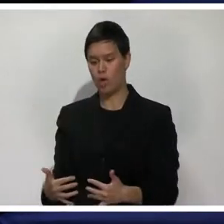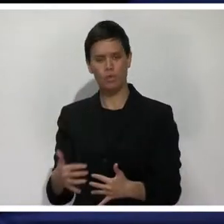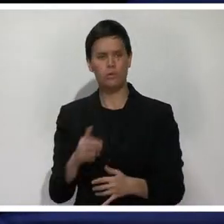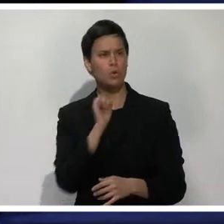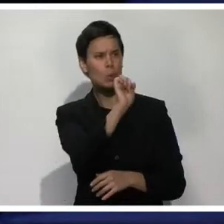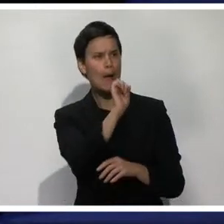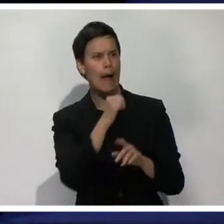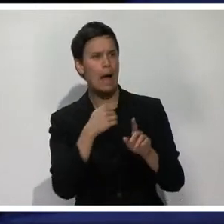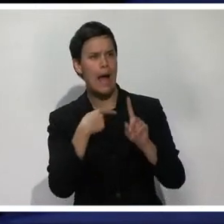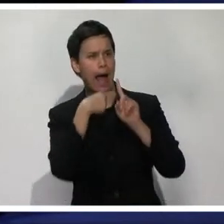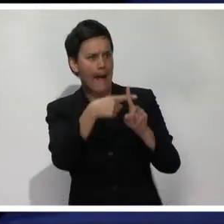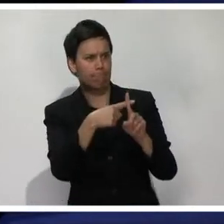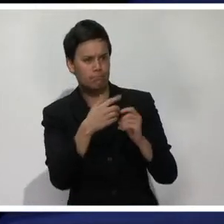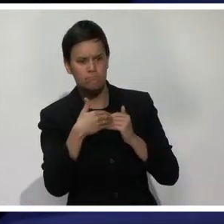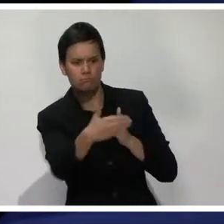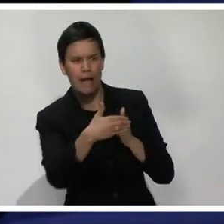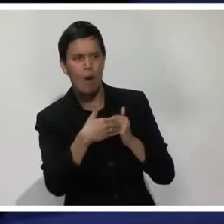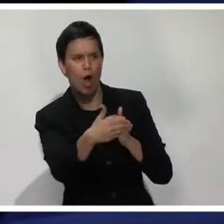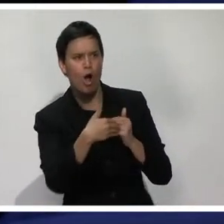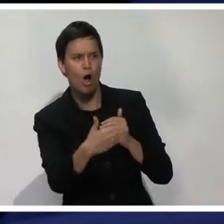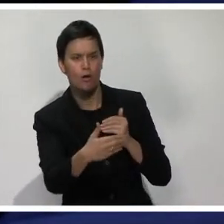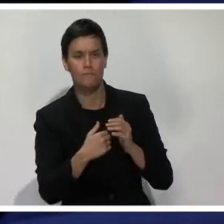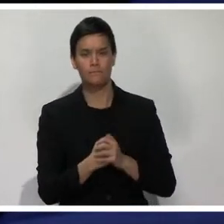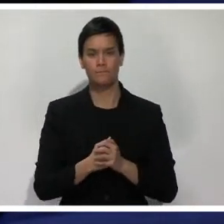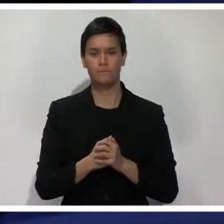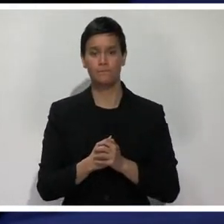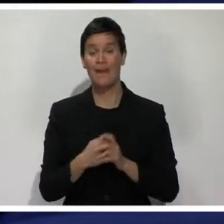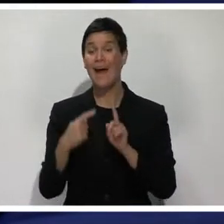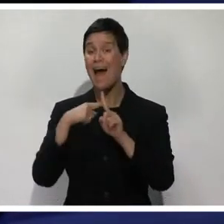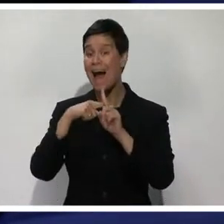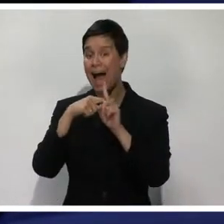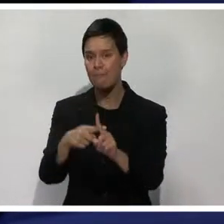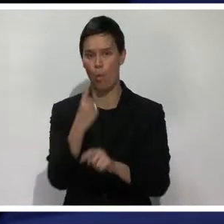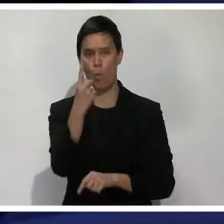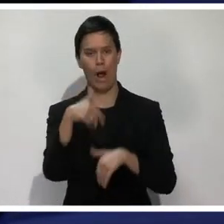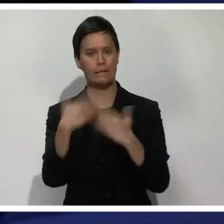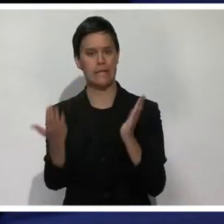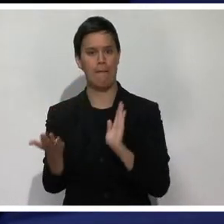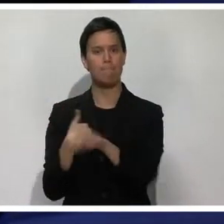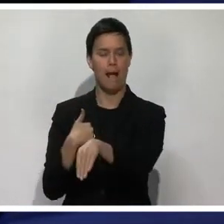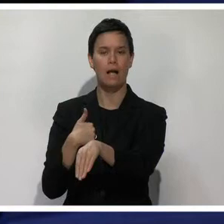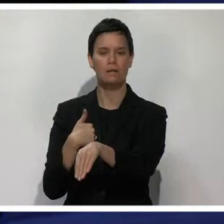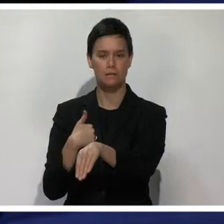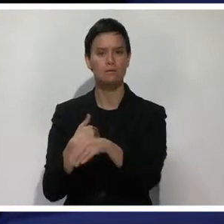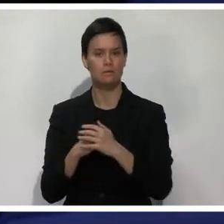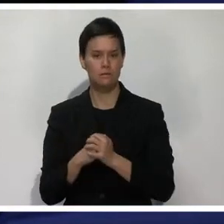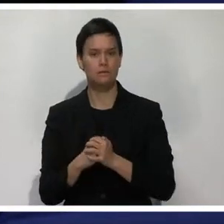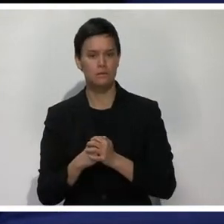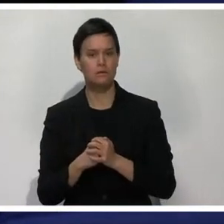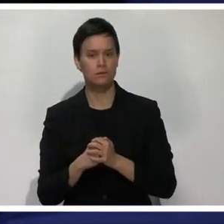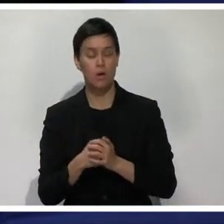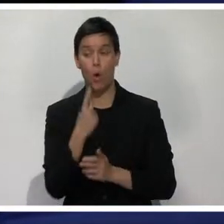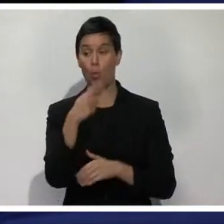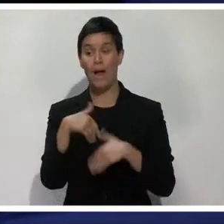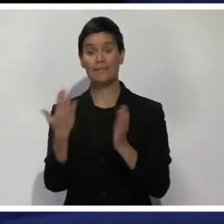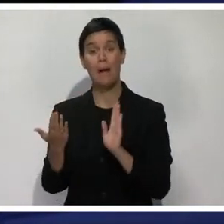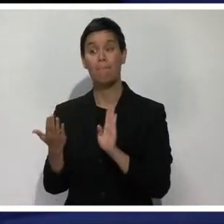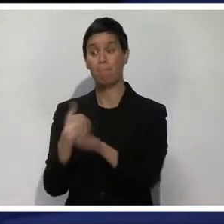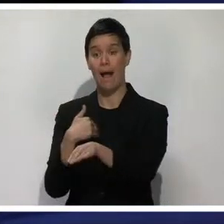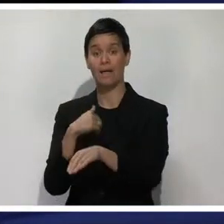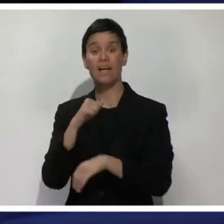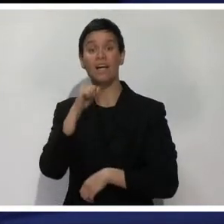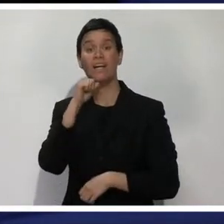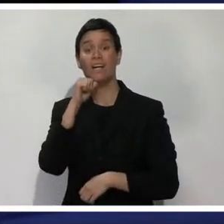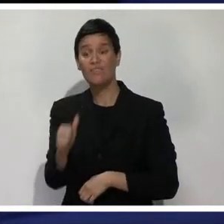their test within 24 hours, except, of course, if it's a positive result. Those are the ones that are prioritised, and then they're notified immediately to the public health unit